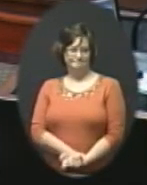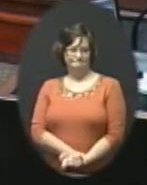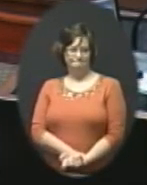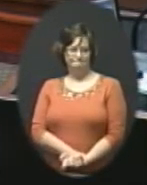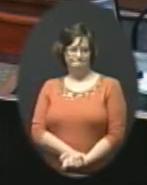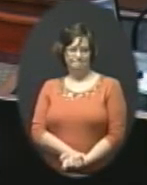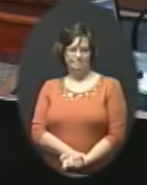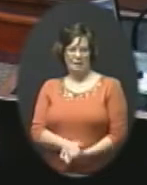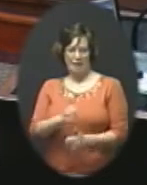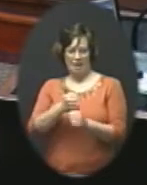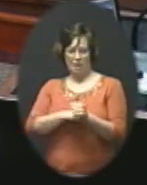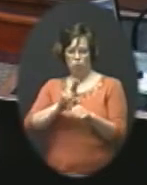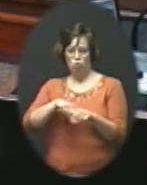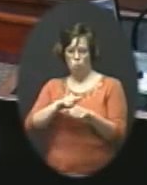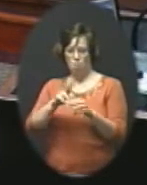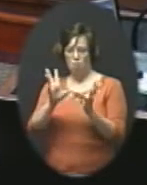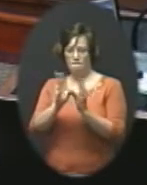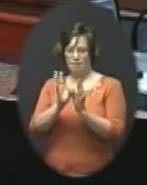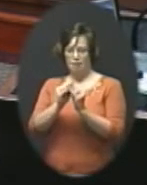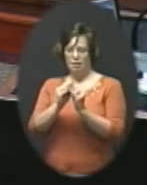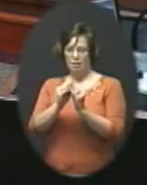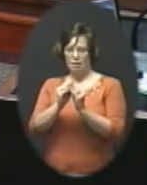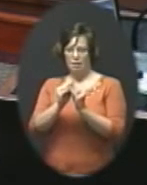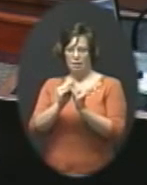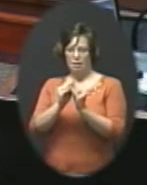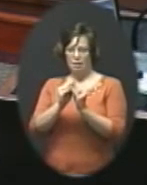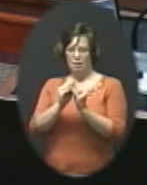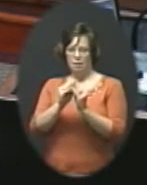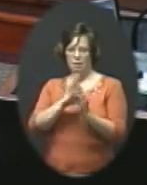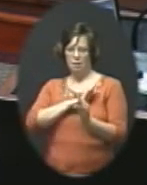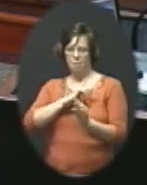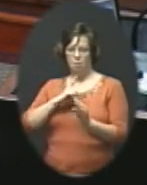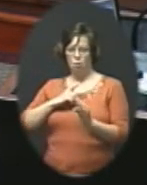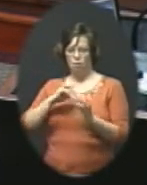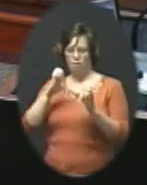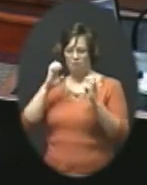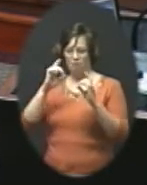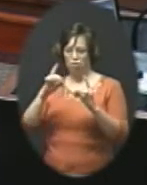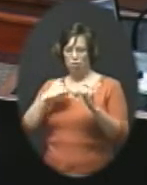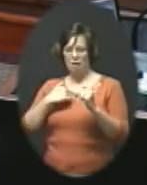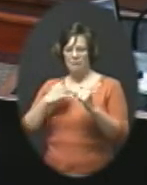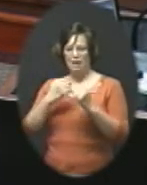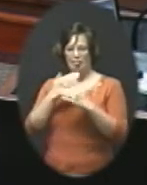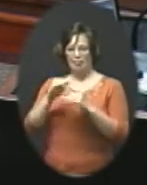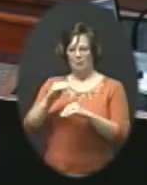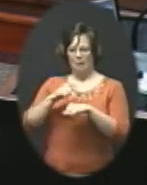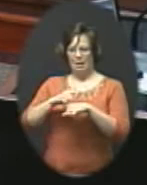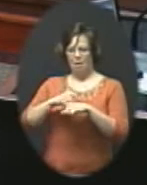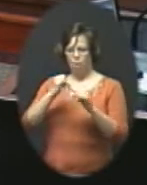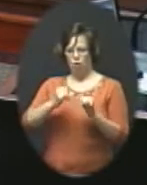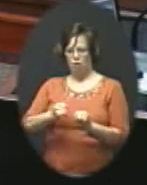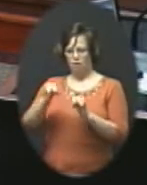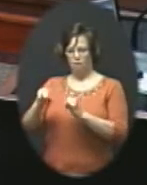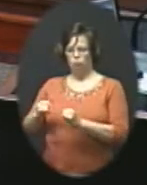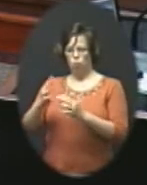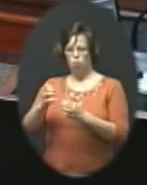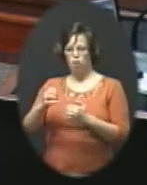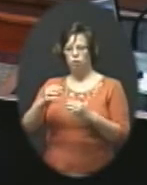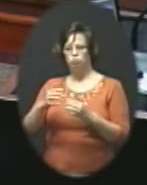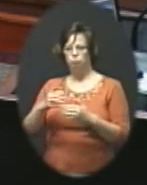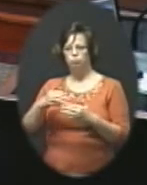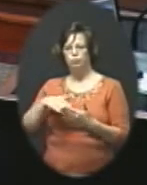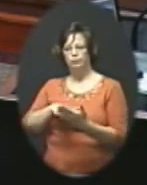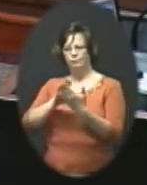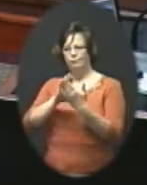At each regular meeting of the the Board of Education reserves limited time for individuals wishing to address the